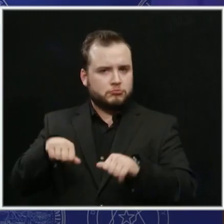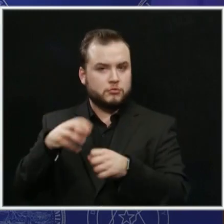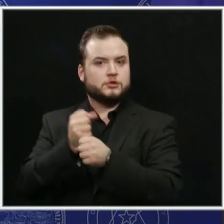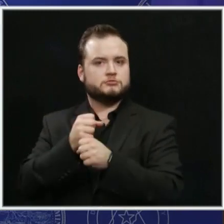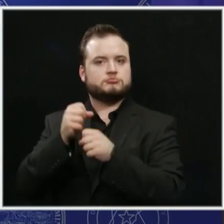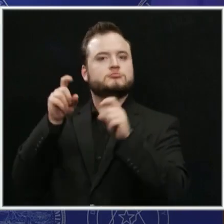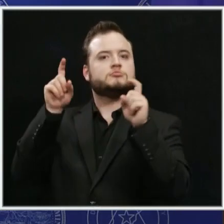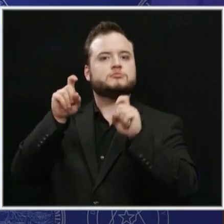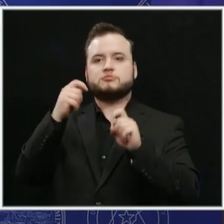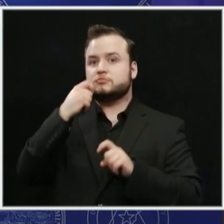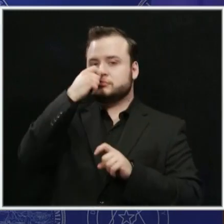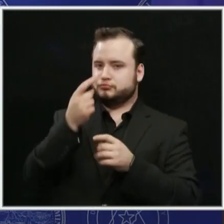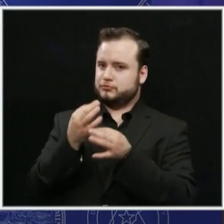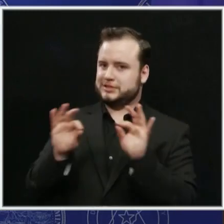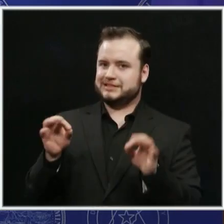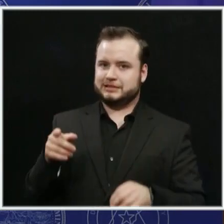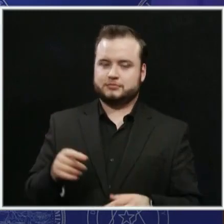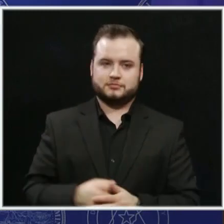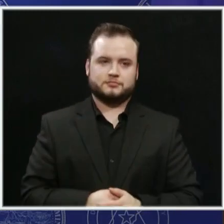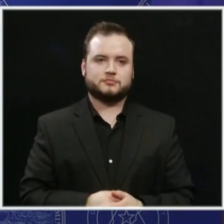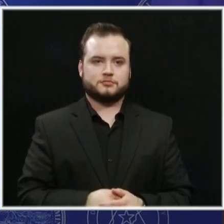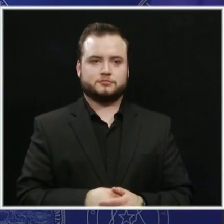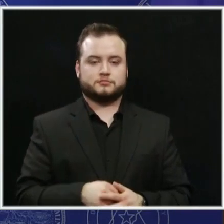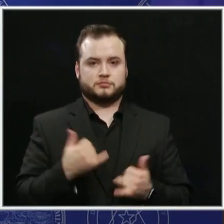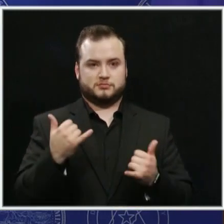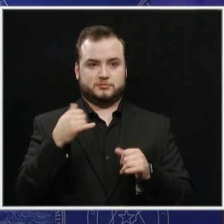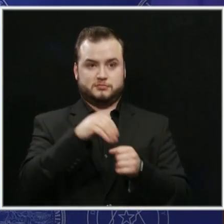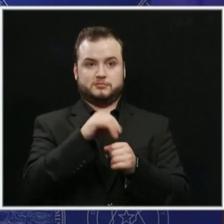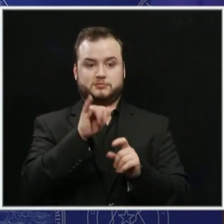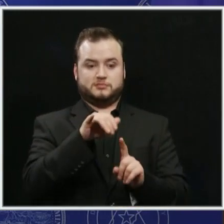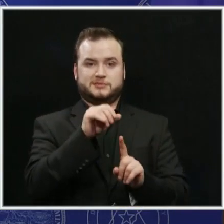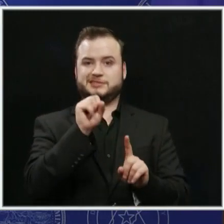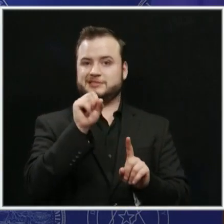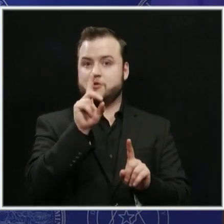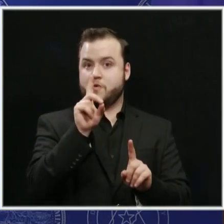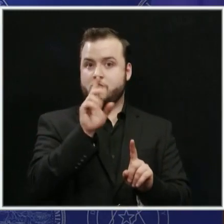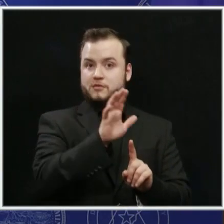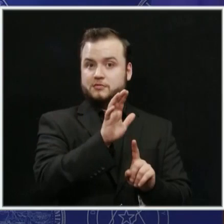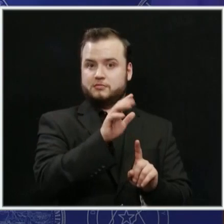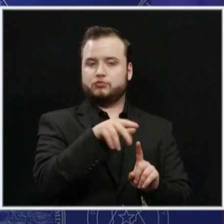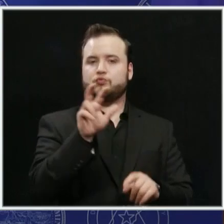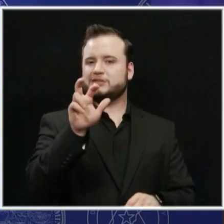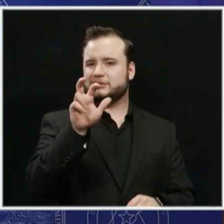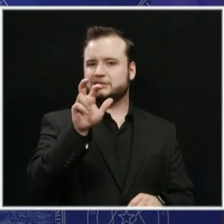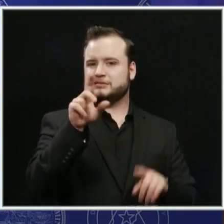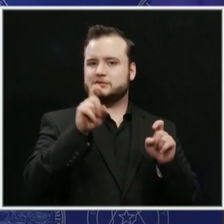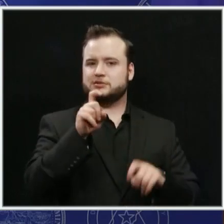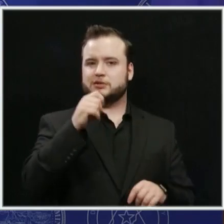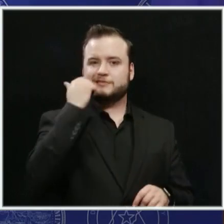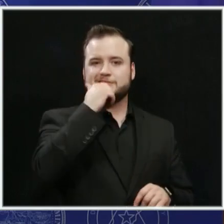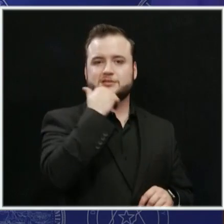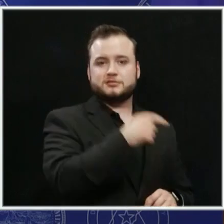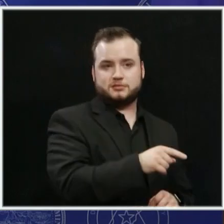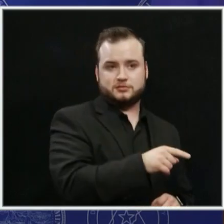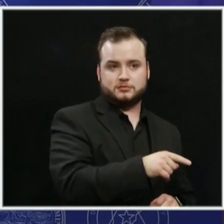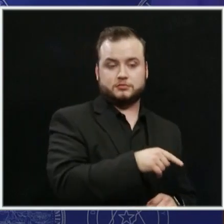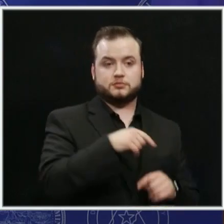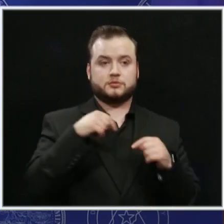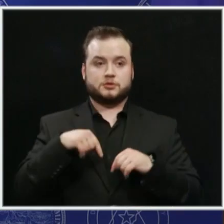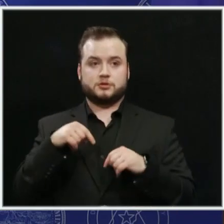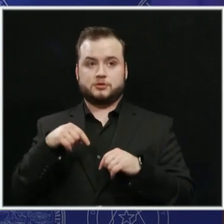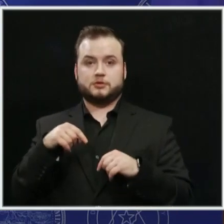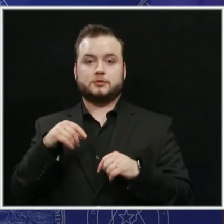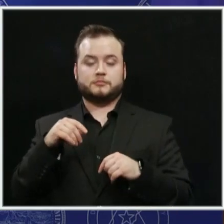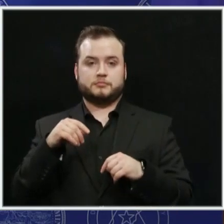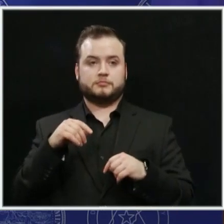300 tests a day, but we've also indicated that our public health lab is able to support them. One of the things that we talked about